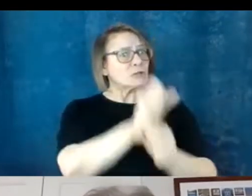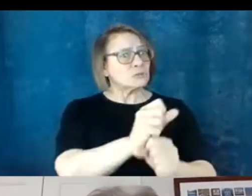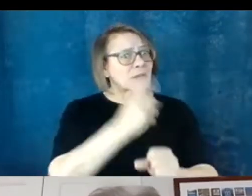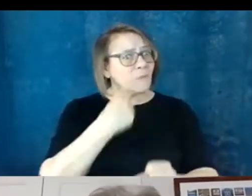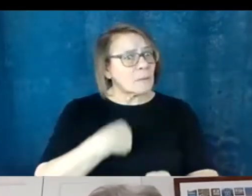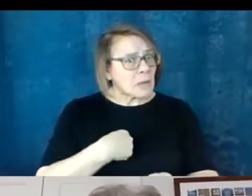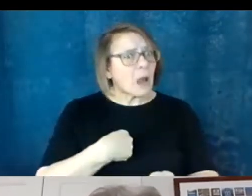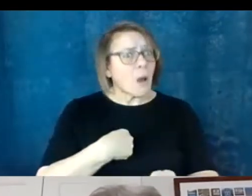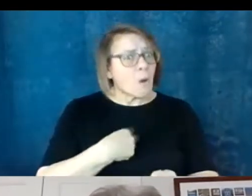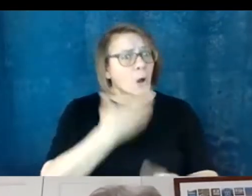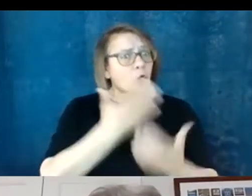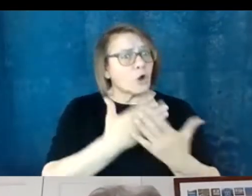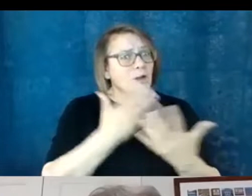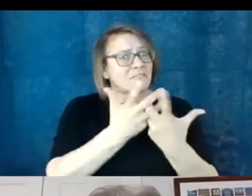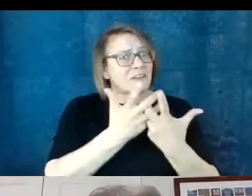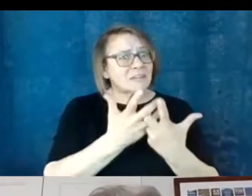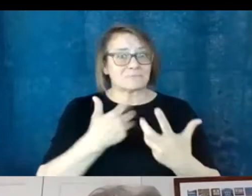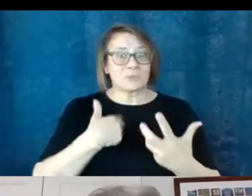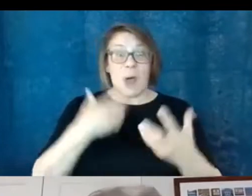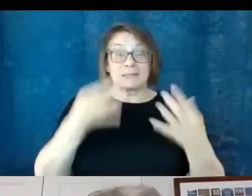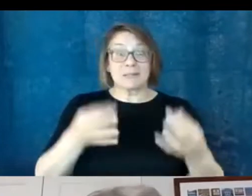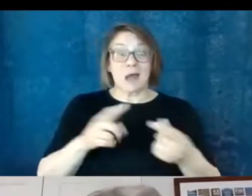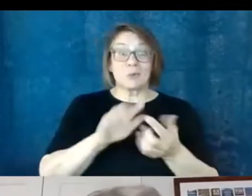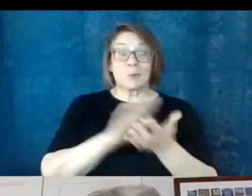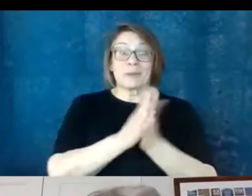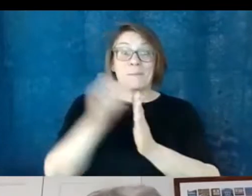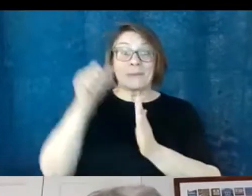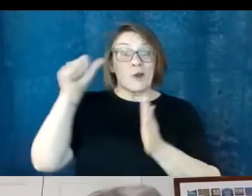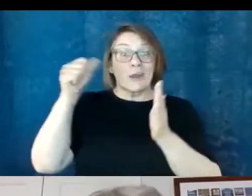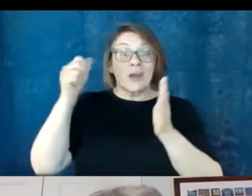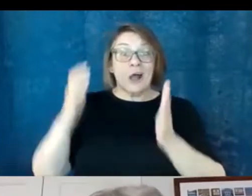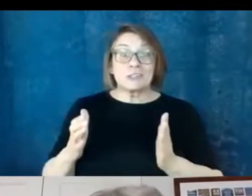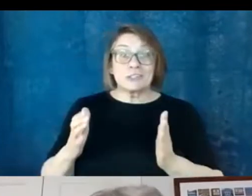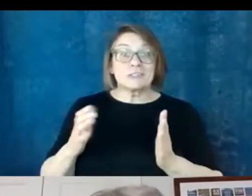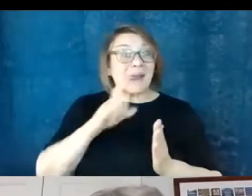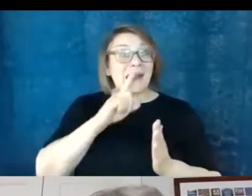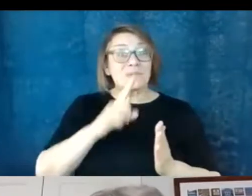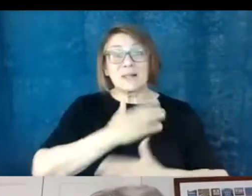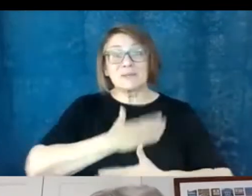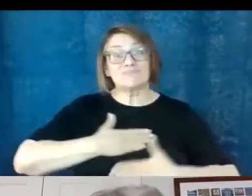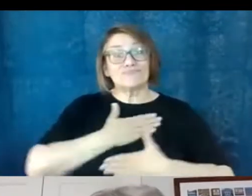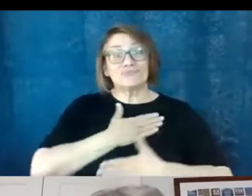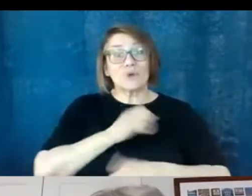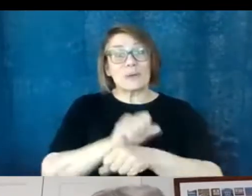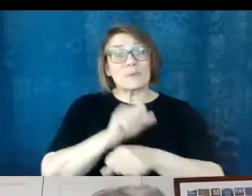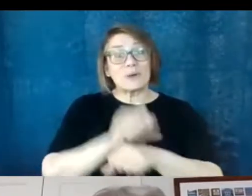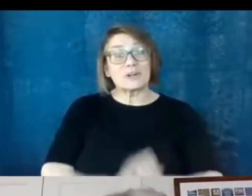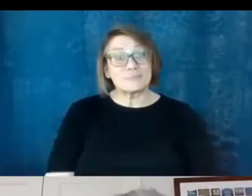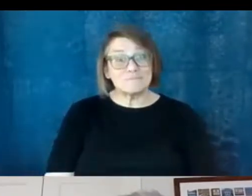that's how I ended up in audiology. And I really enjoy what I do.